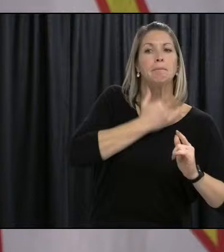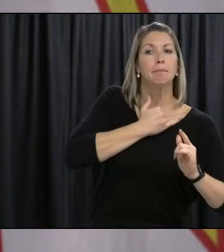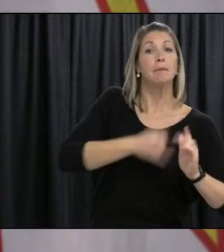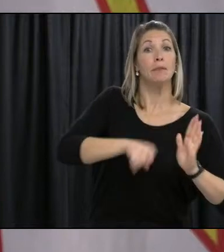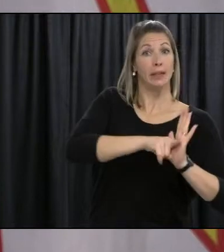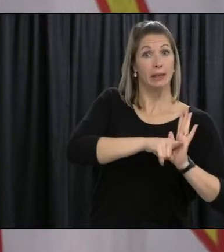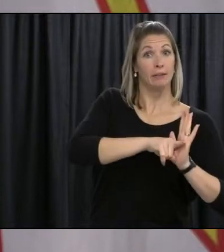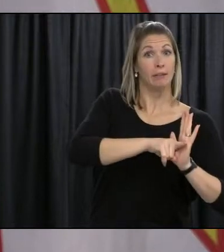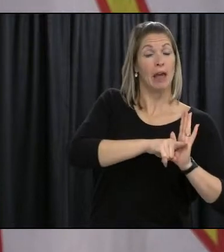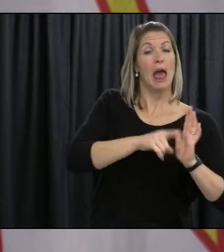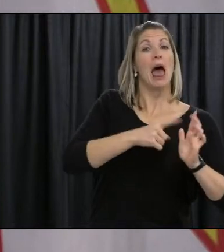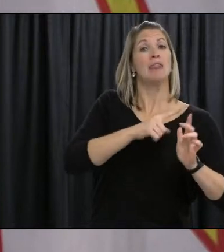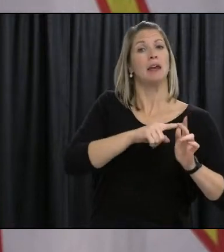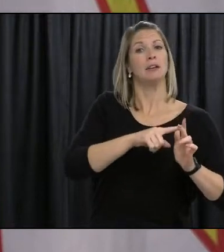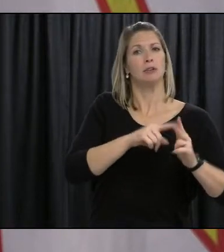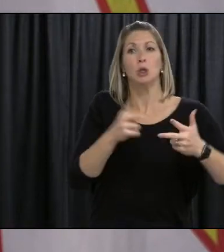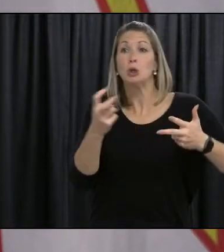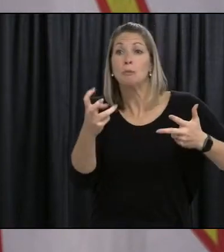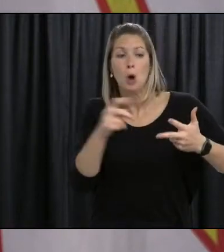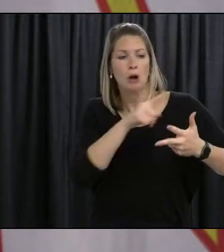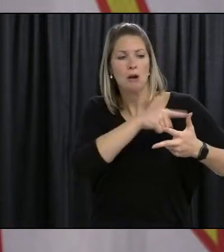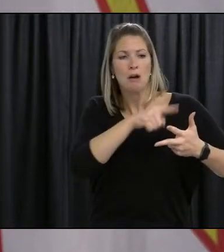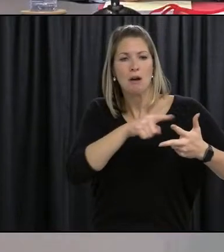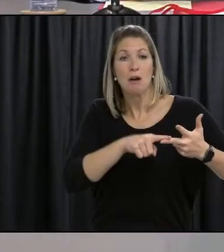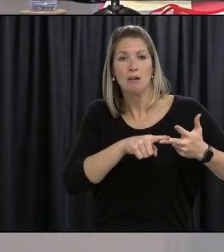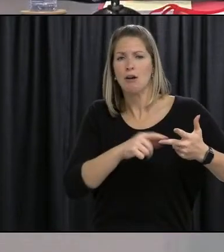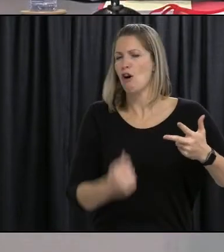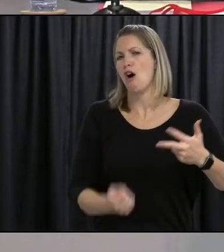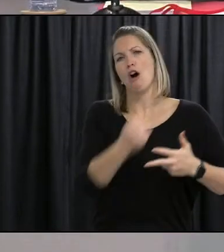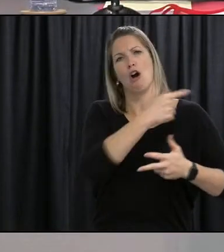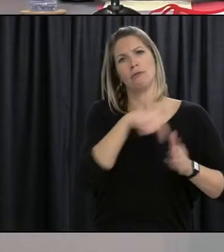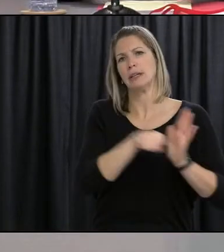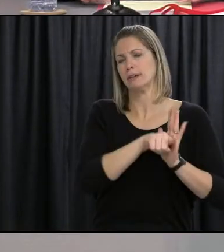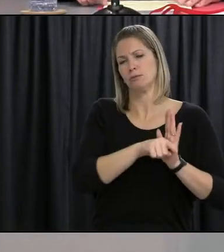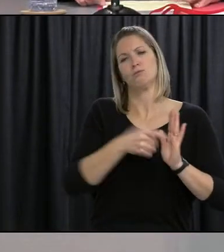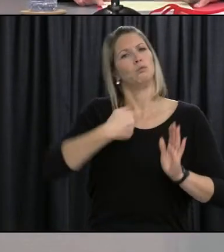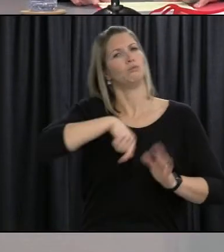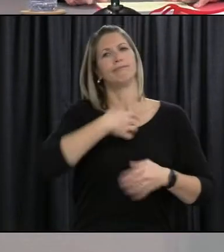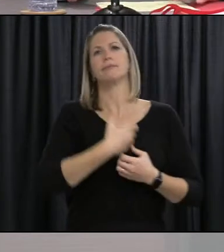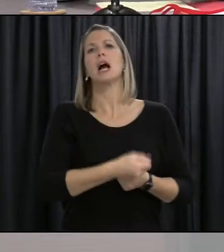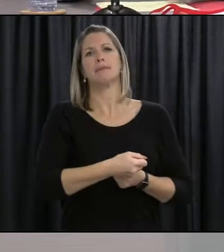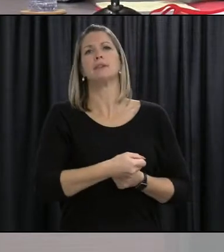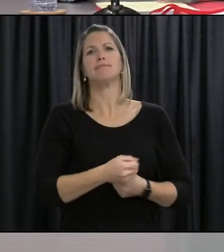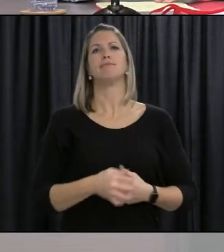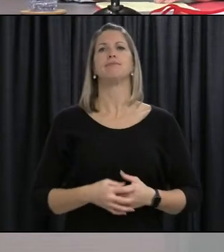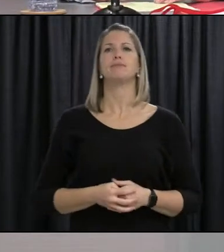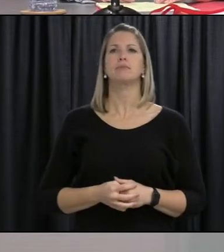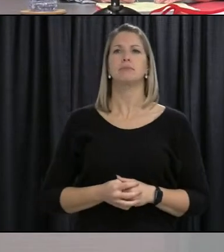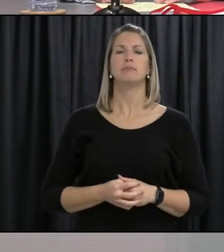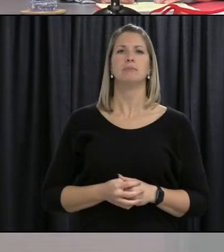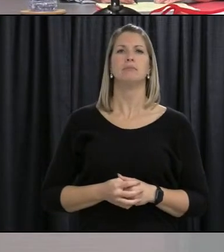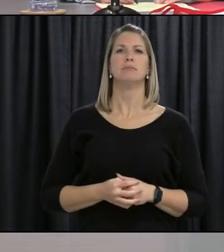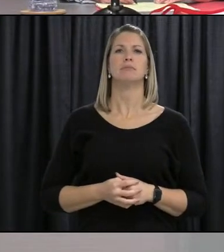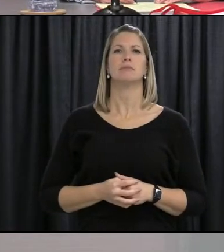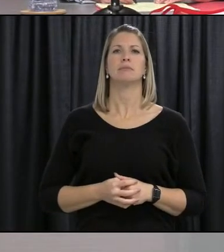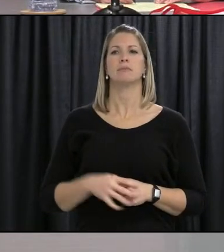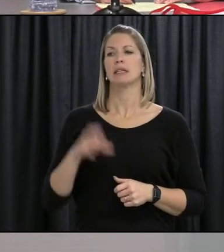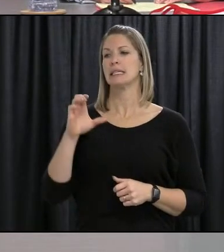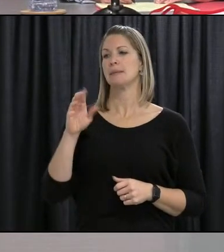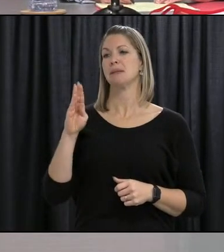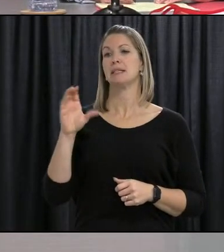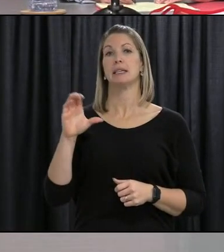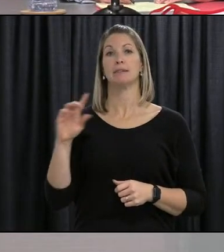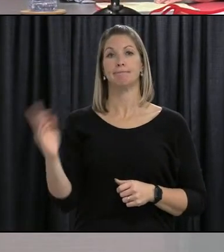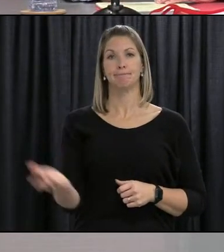Thank you. Or designation, I should say, not result, designation. Our next questions are from Peter Cowan of CBC